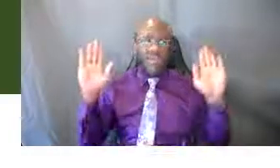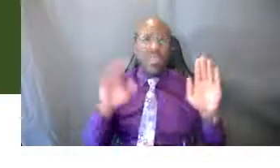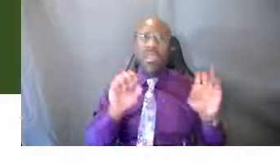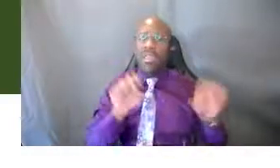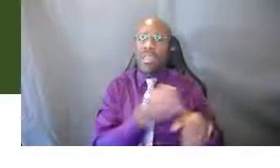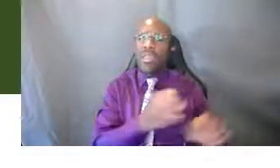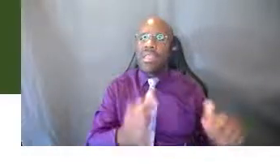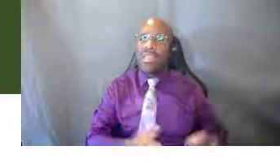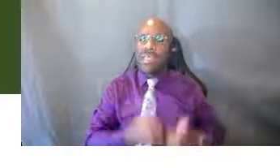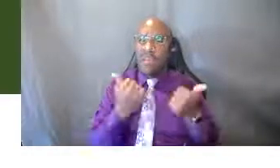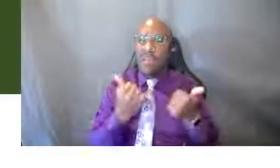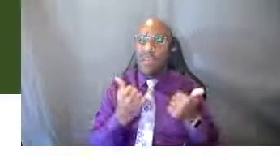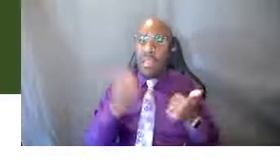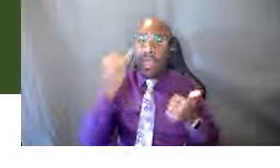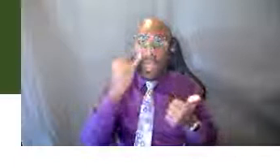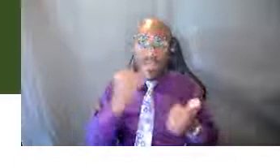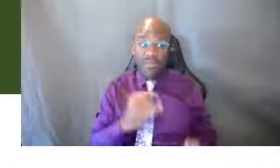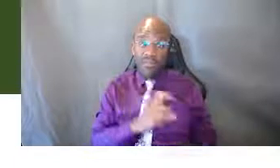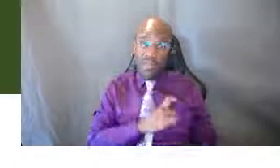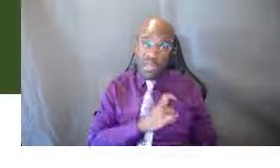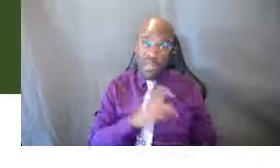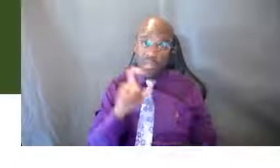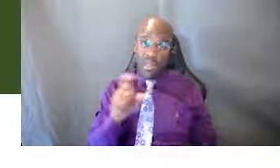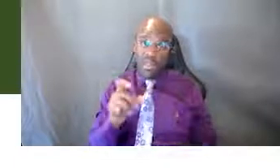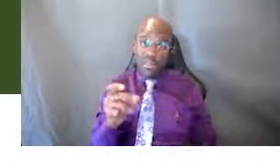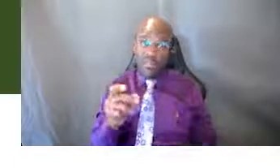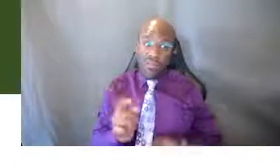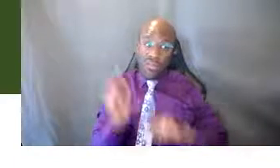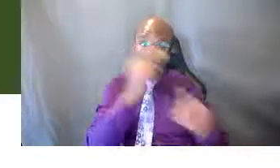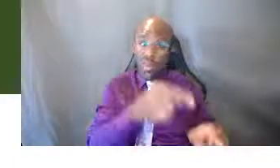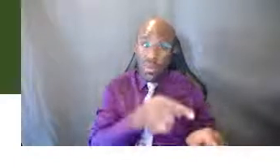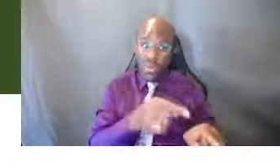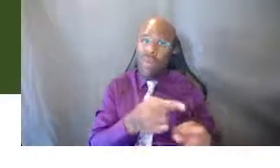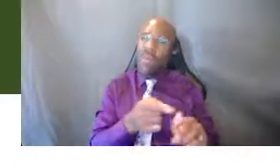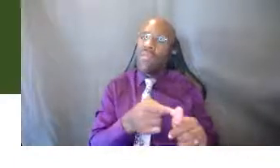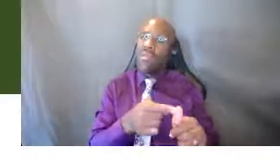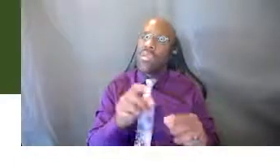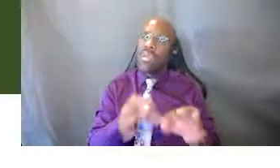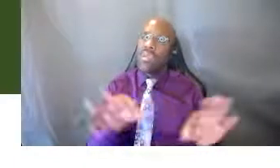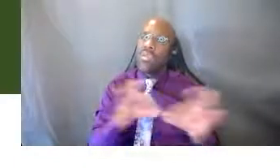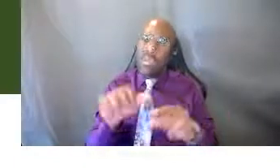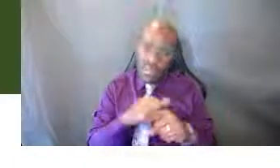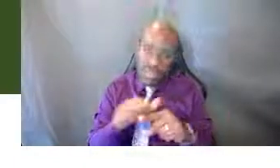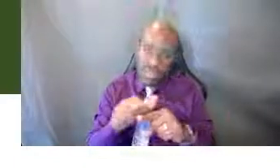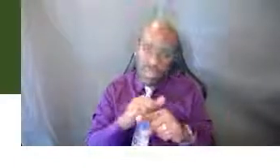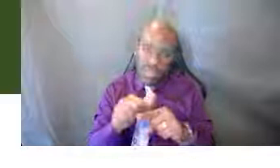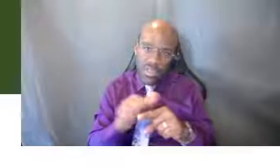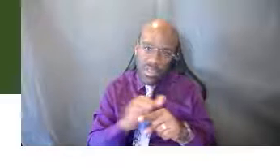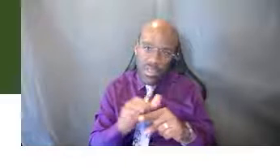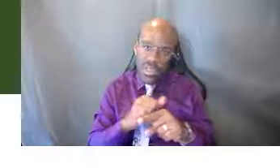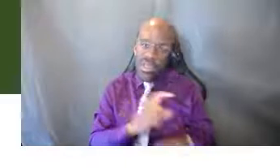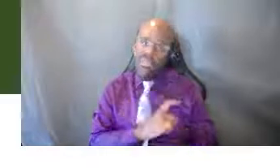if the police do actually receive the training and implement the training received, that can also save